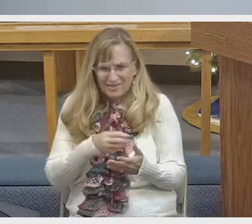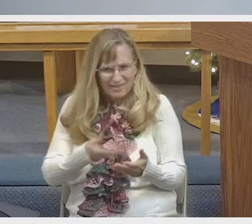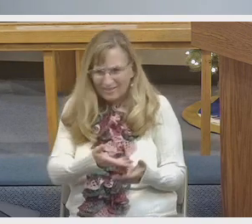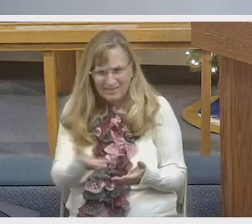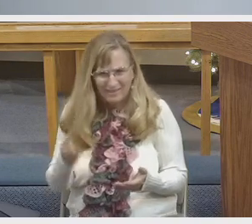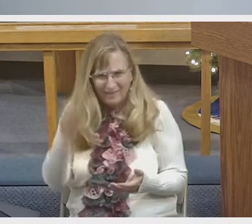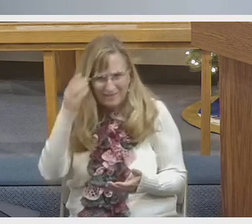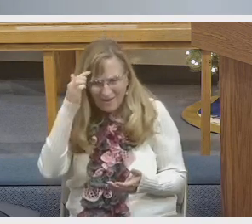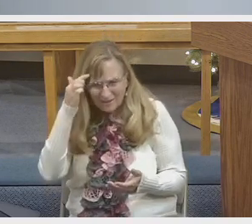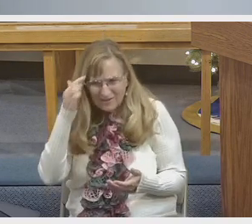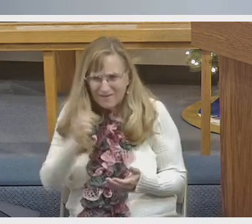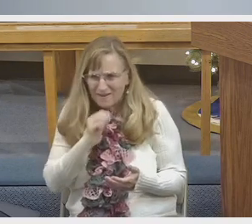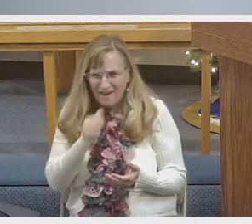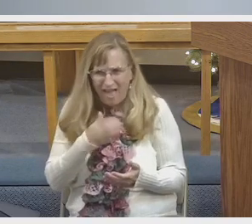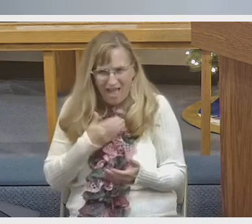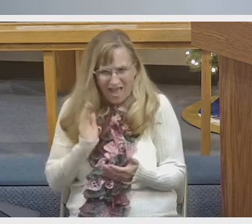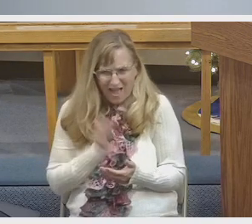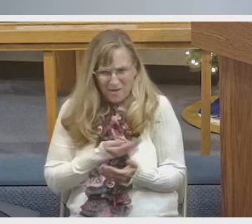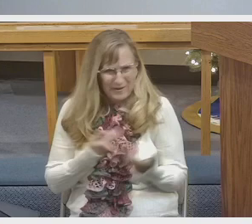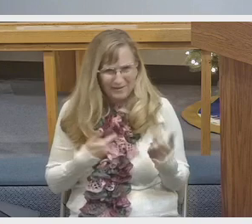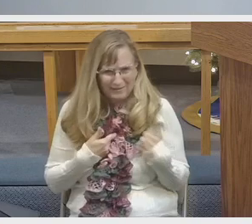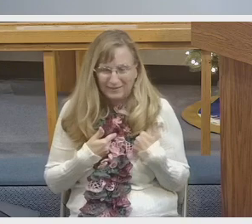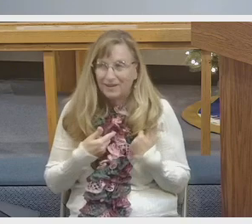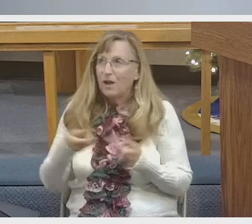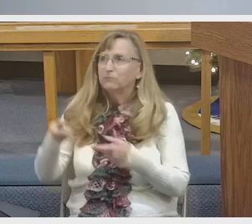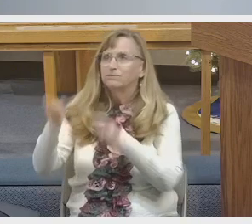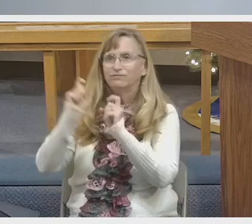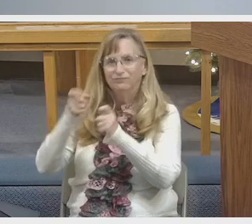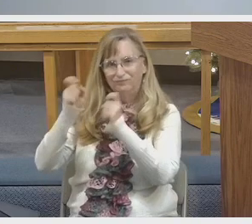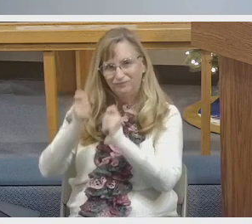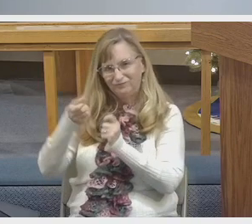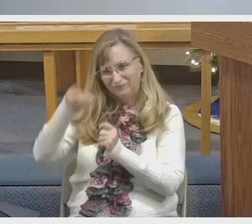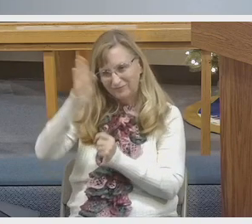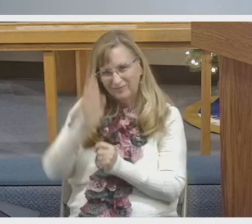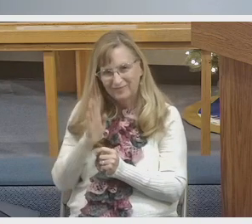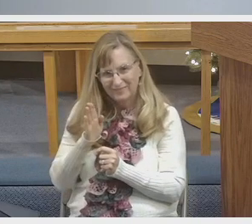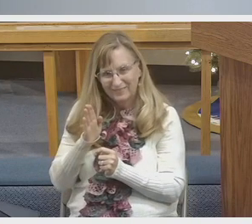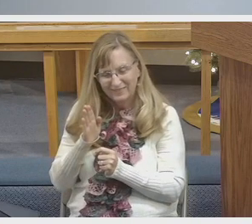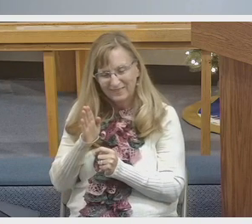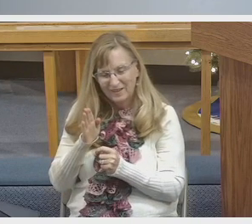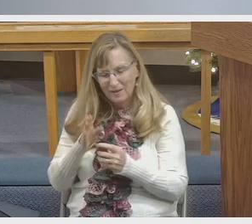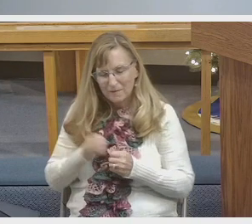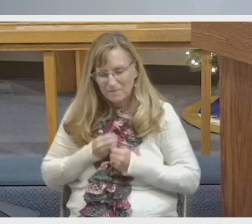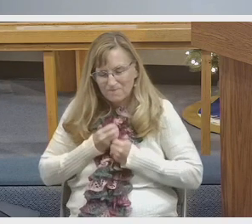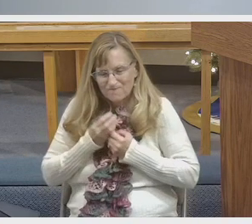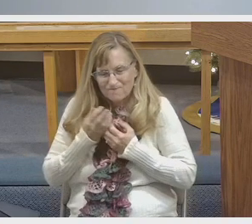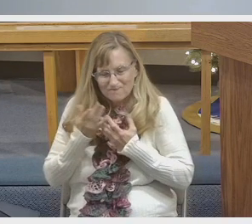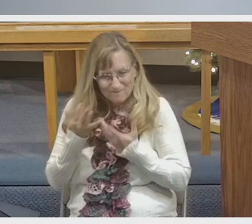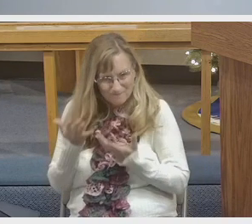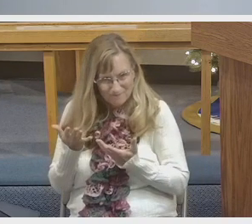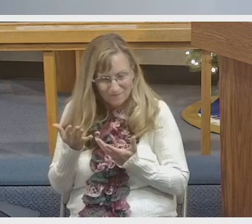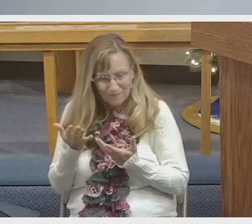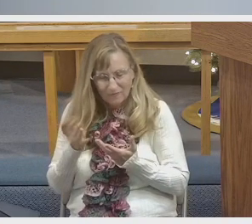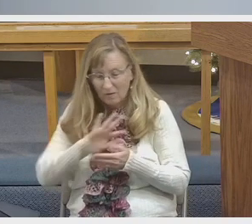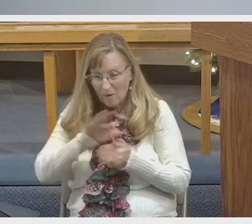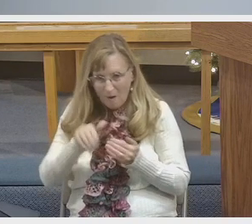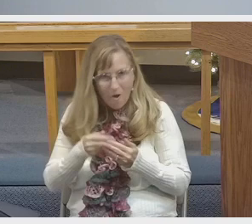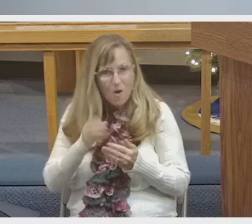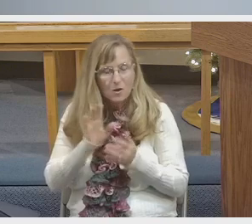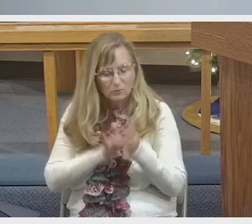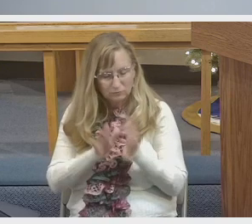human thoughts, but delivered to us by God through inspiration, that all Scripture